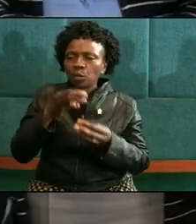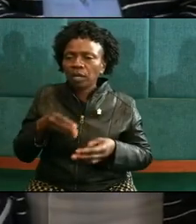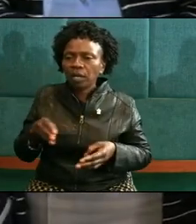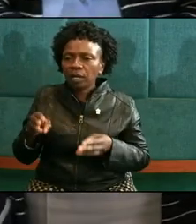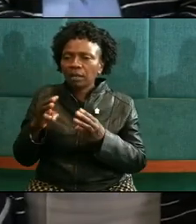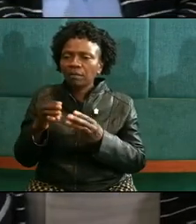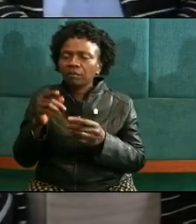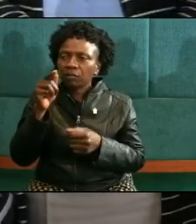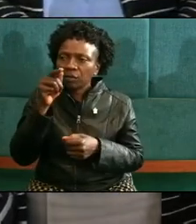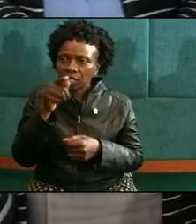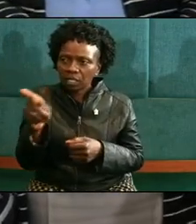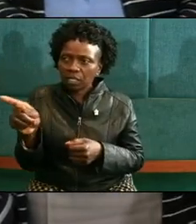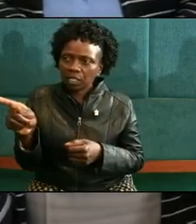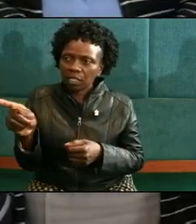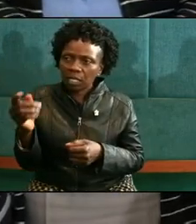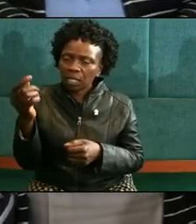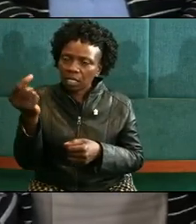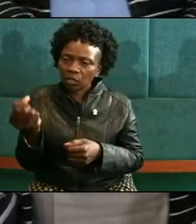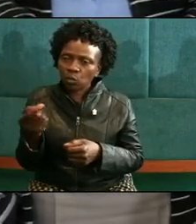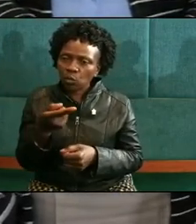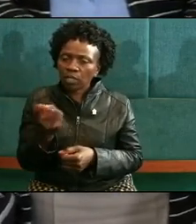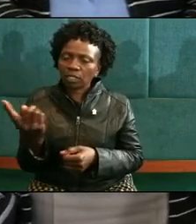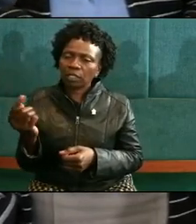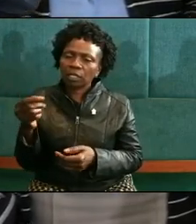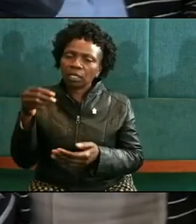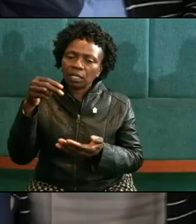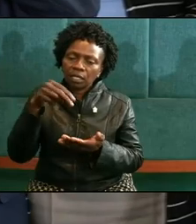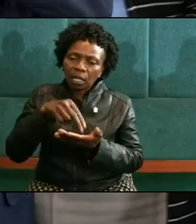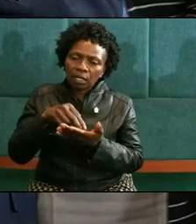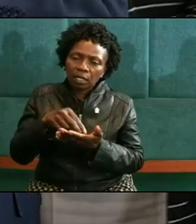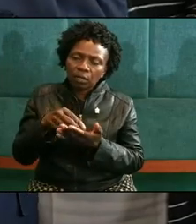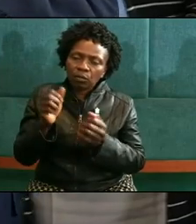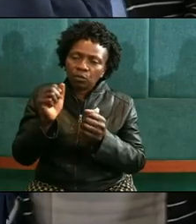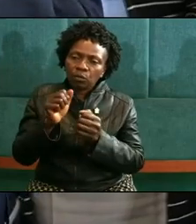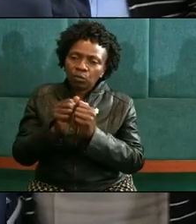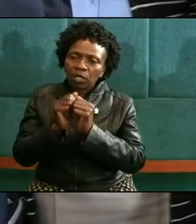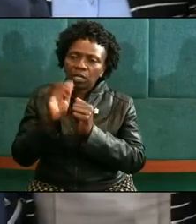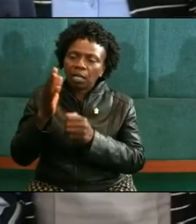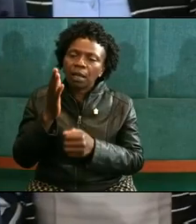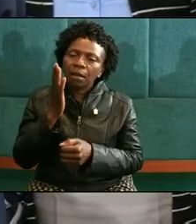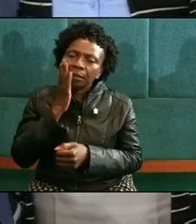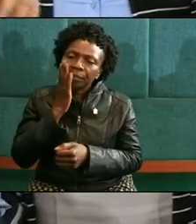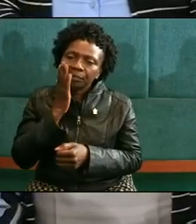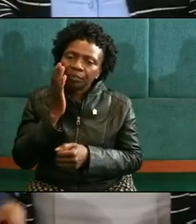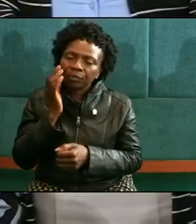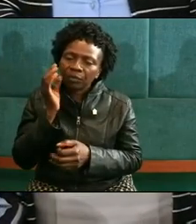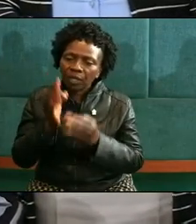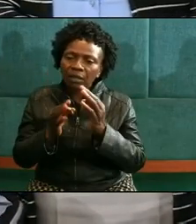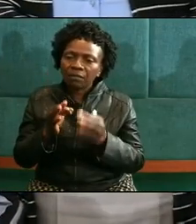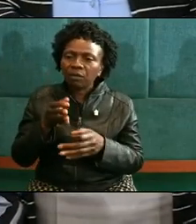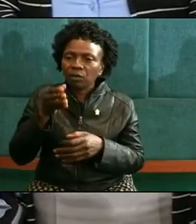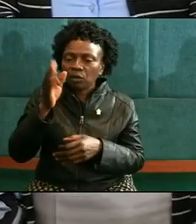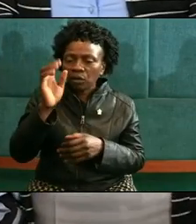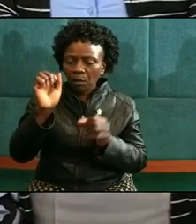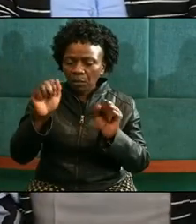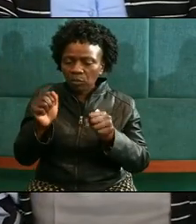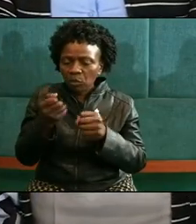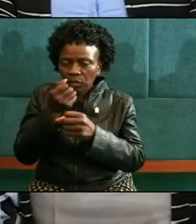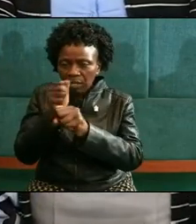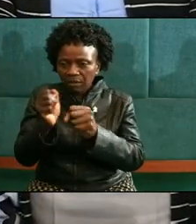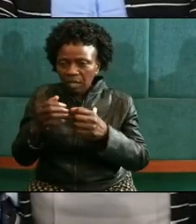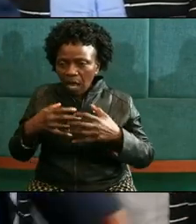for these little ones standing with their mom. If God can save the animals down in